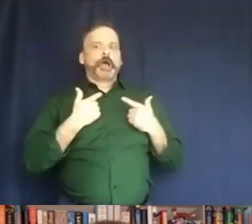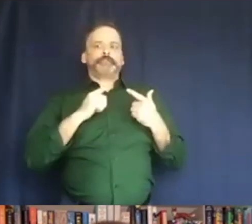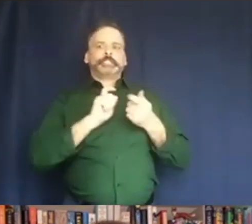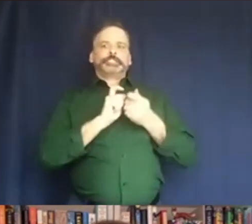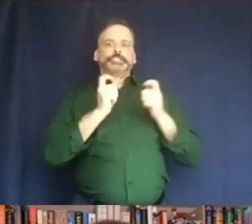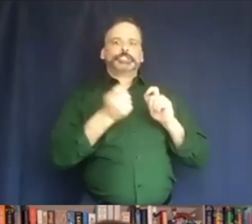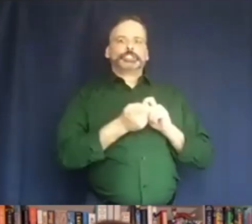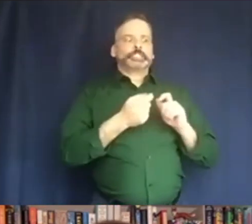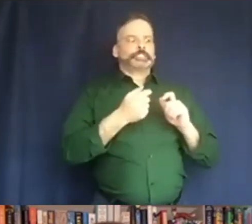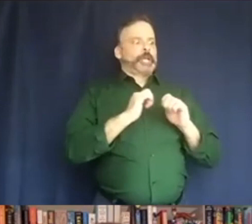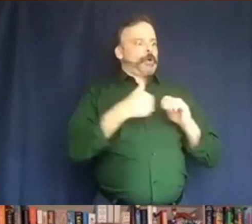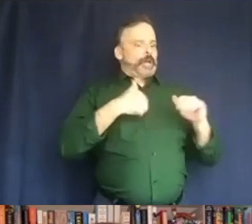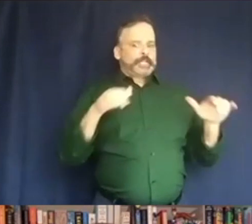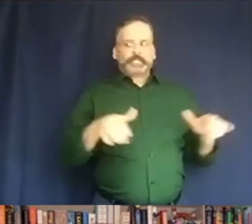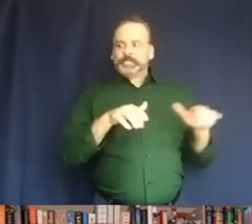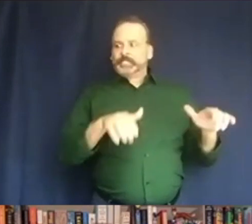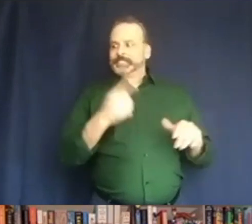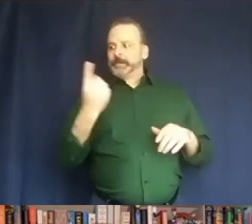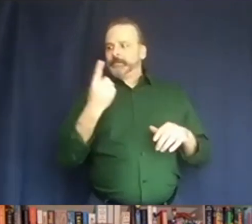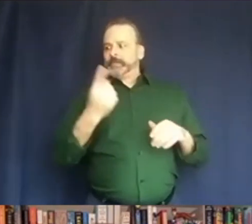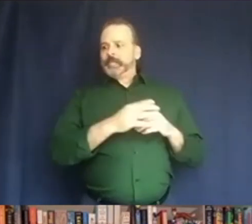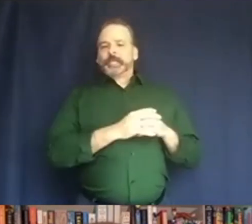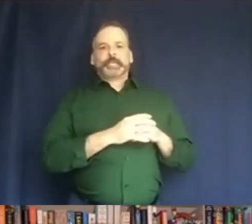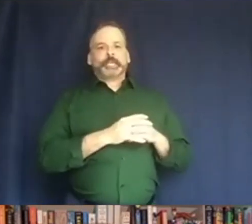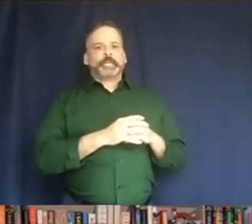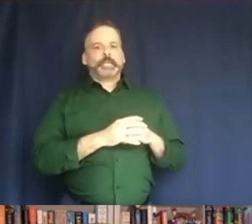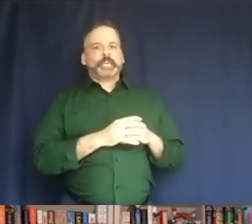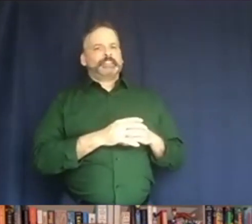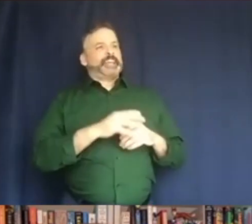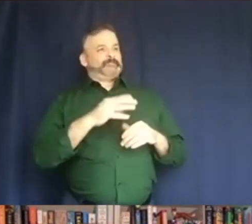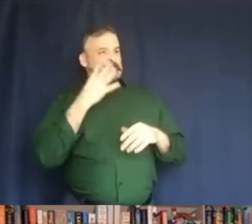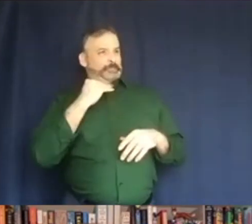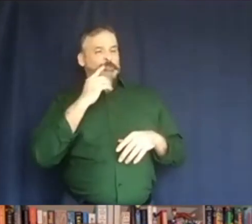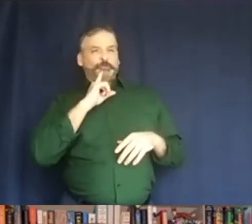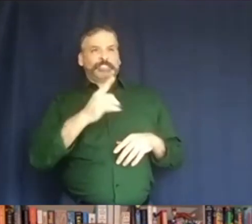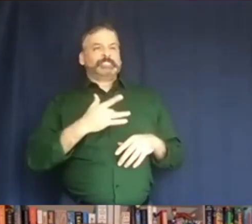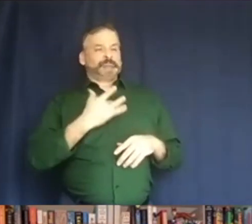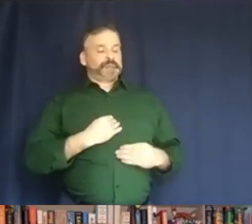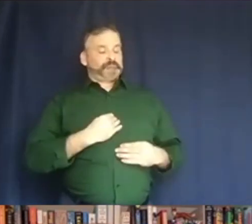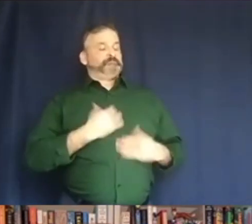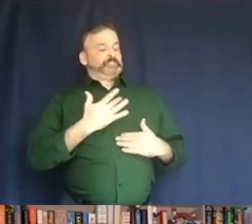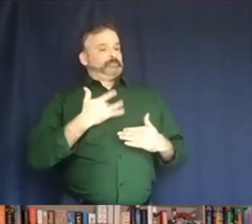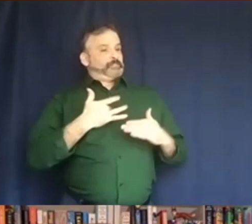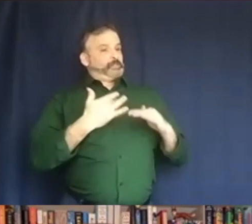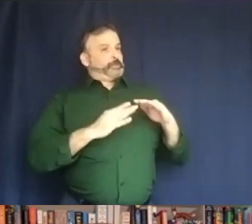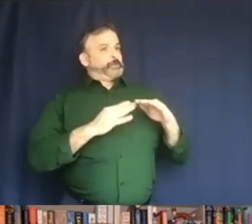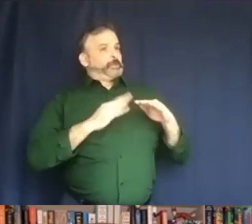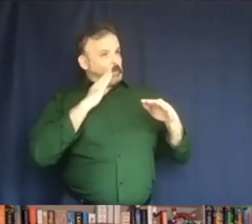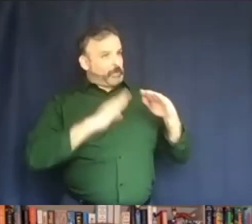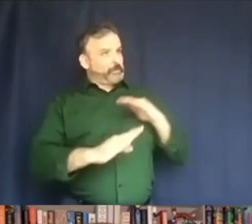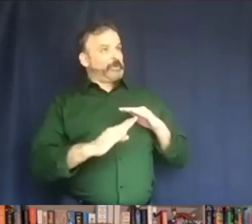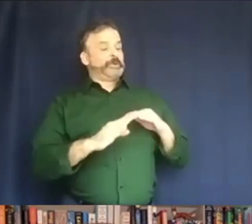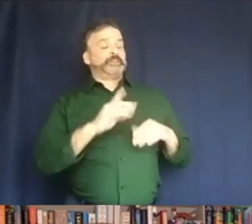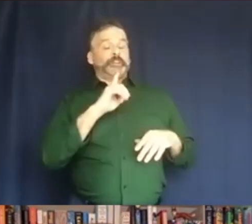I did something. And that is such a humbling experience. And you know, that was the thing that